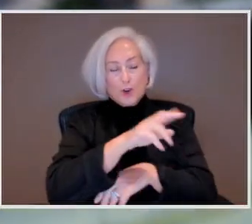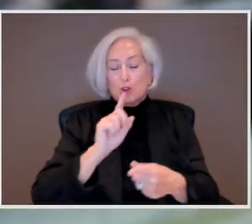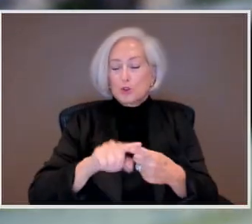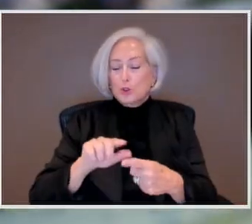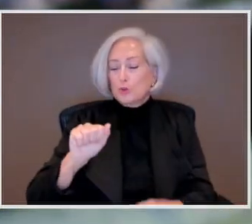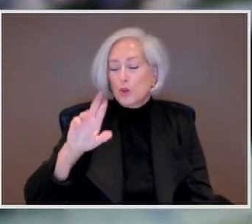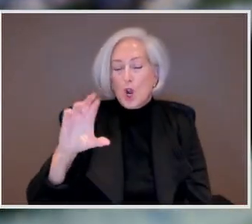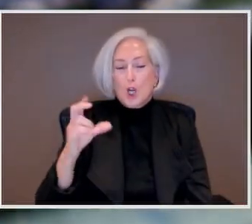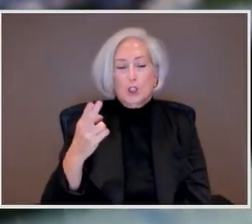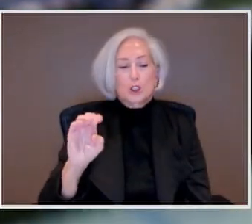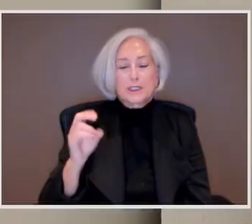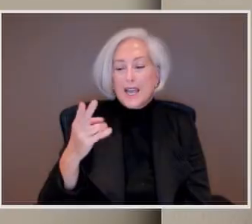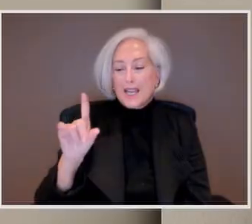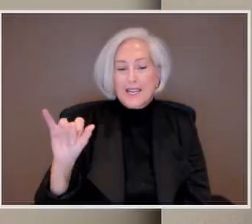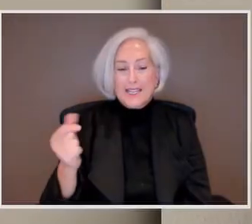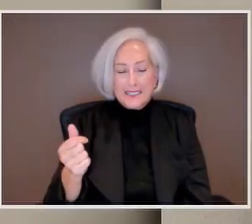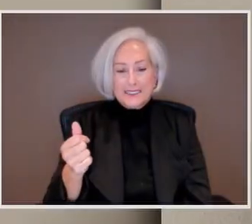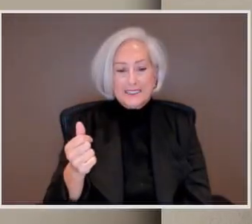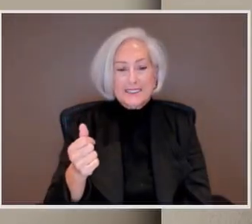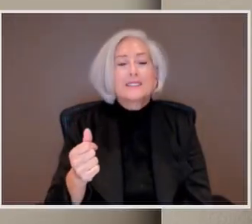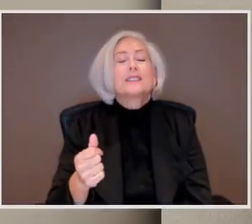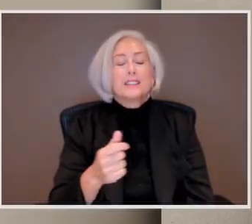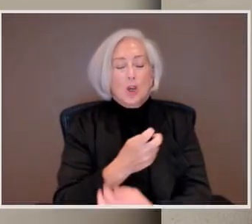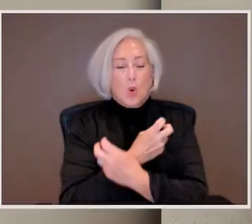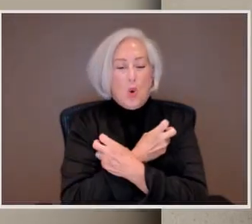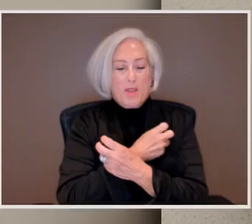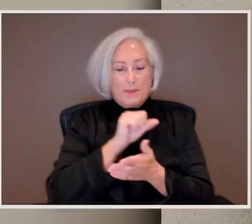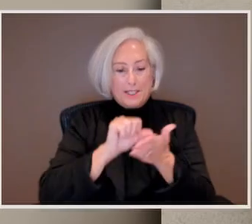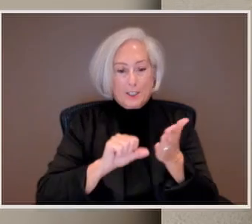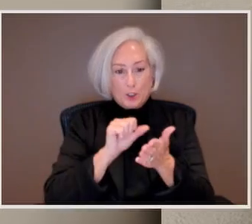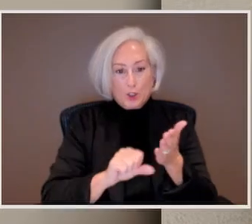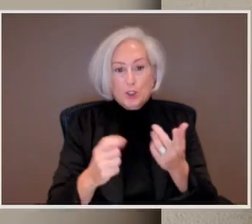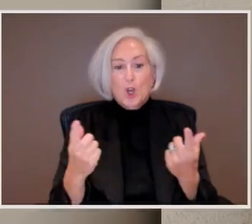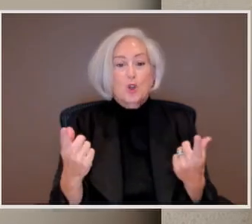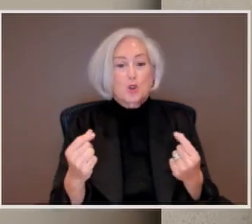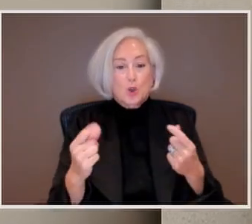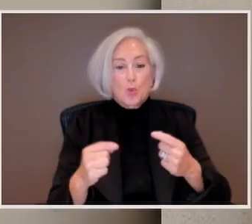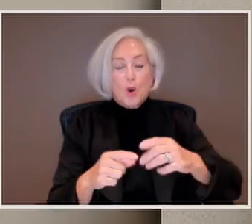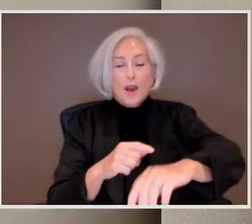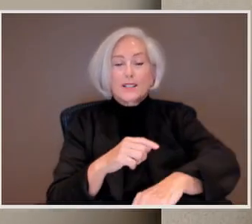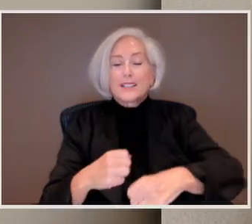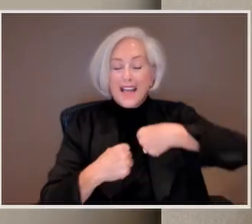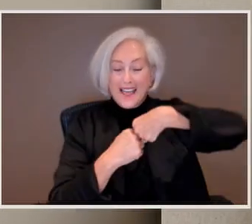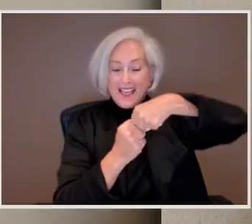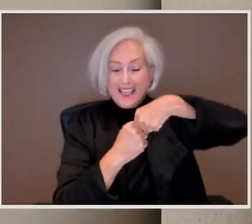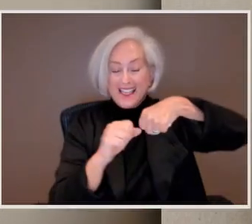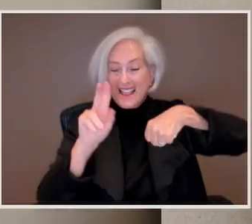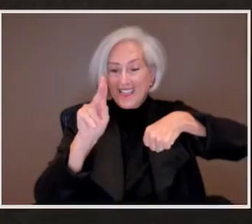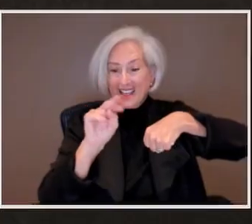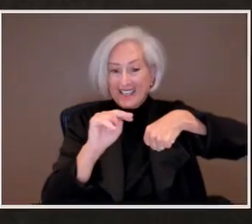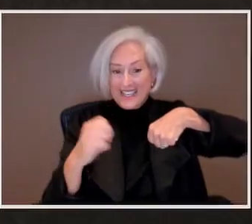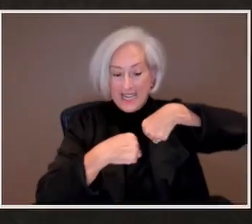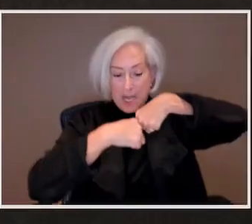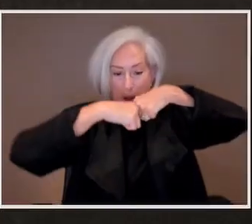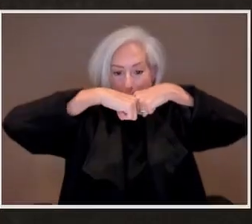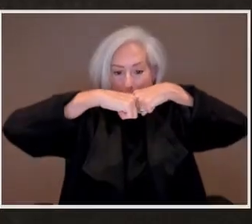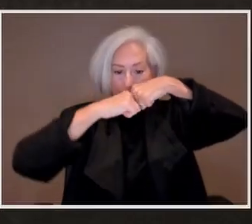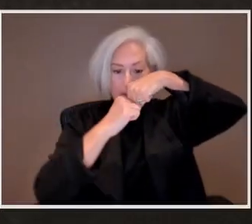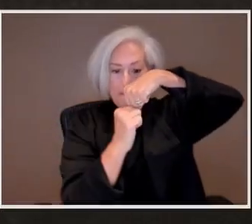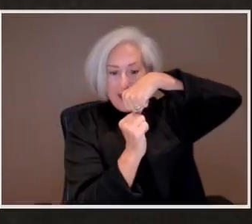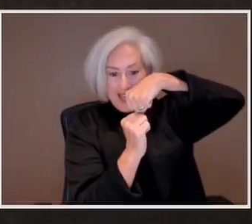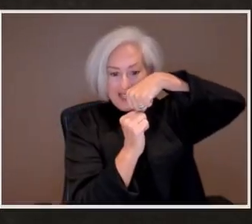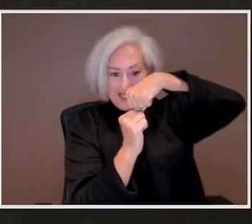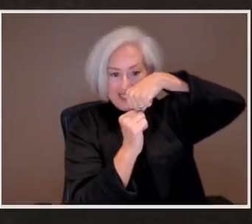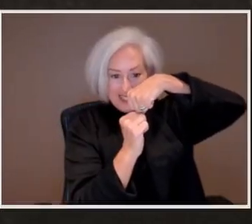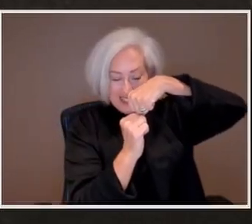They told me they would bend my knee at 90 and put a rod inside my tibia to keep it stabilized and screws to keep that in place, and